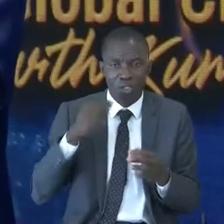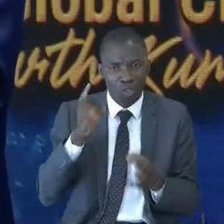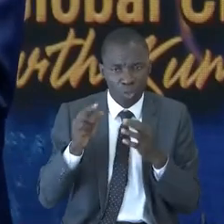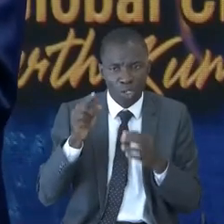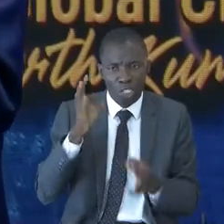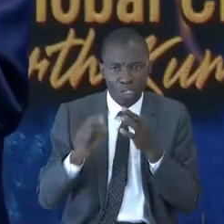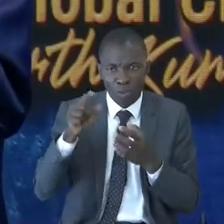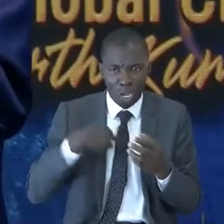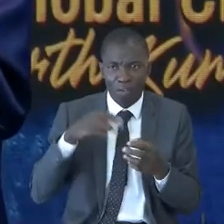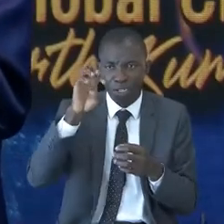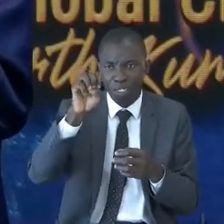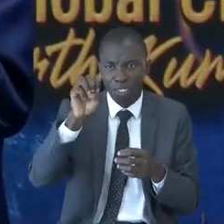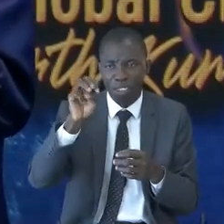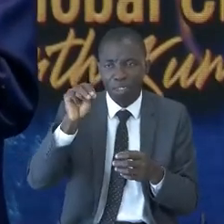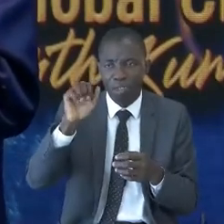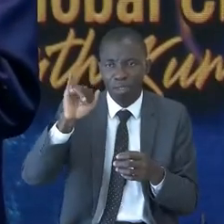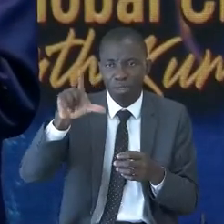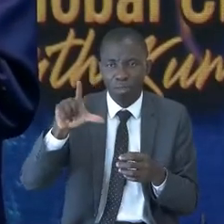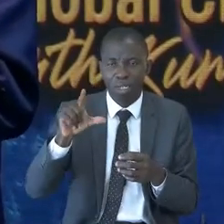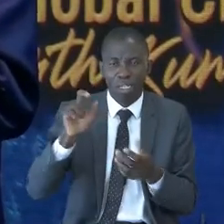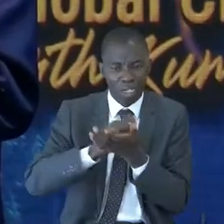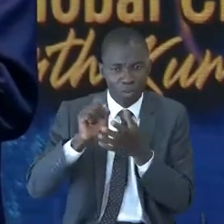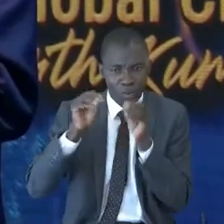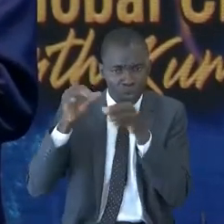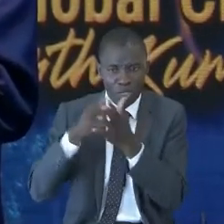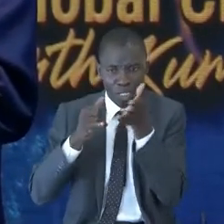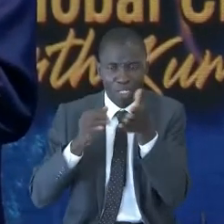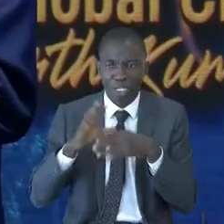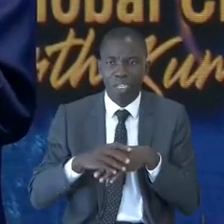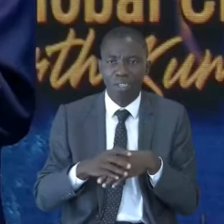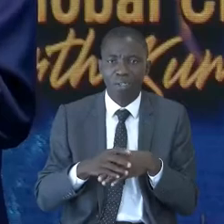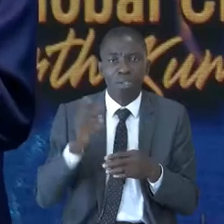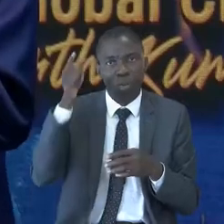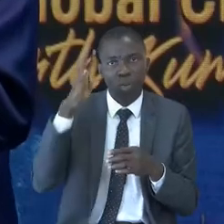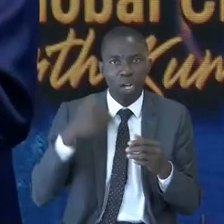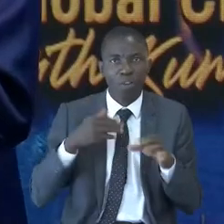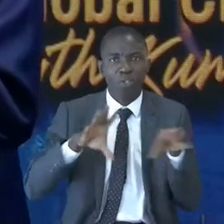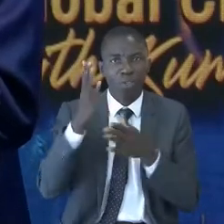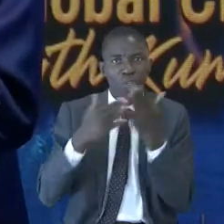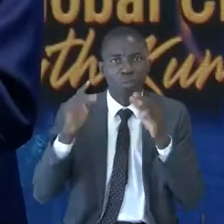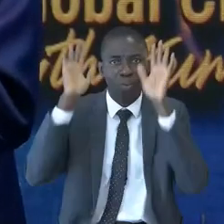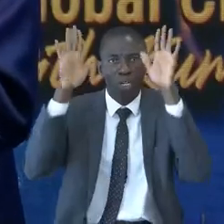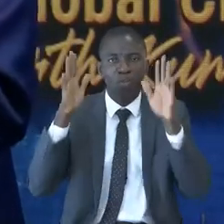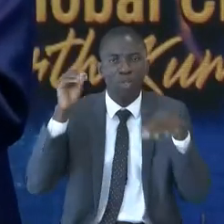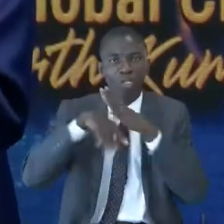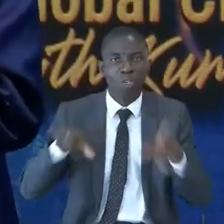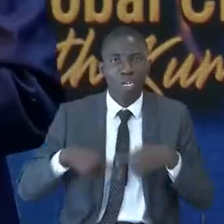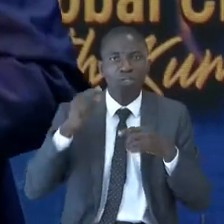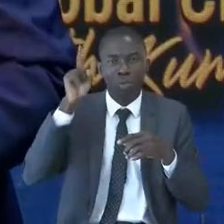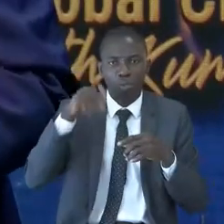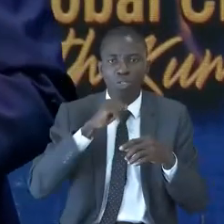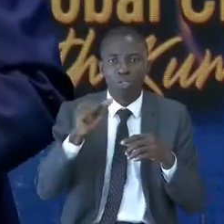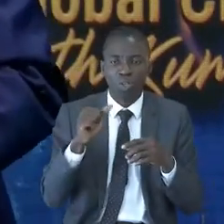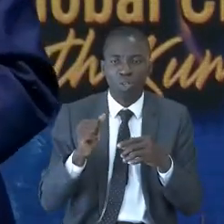it clearly. God has done something wonderful in your life. You must not keep it.